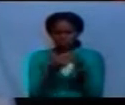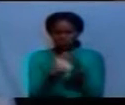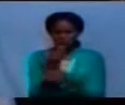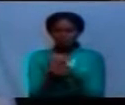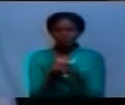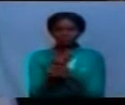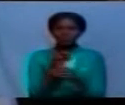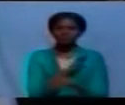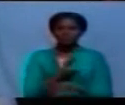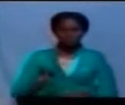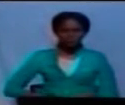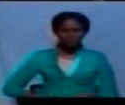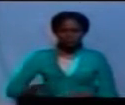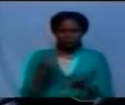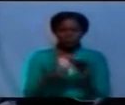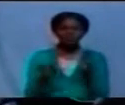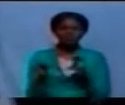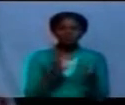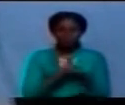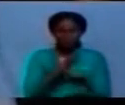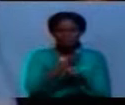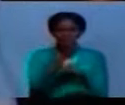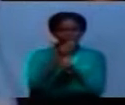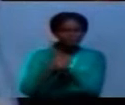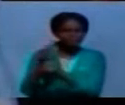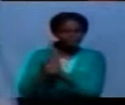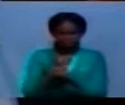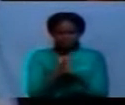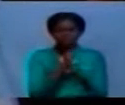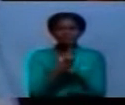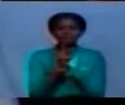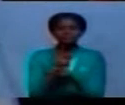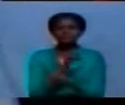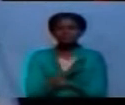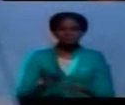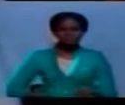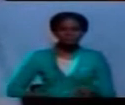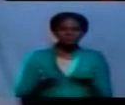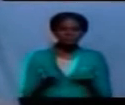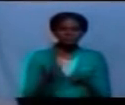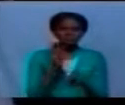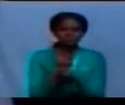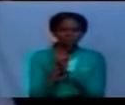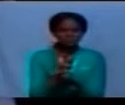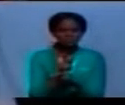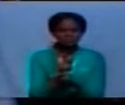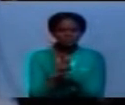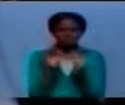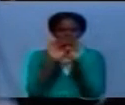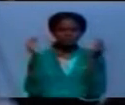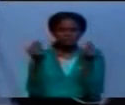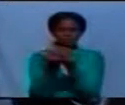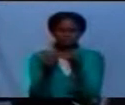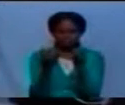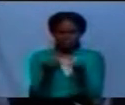crops. What do they do when they harvest? They store those crops. They'll keep the maize, they'll keep the groundnuts, and they'll dry their